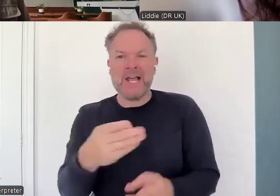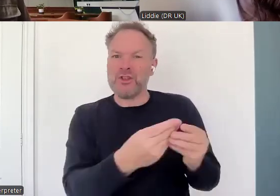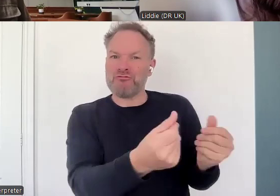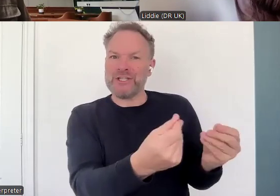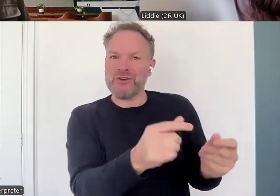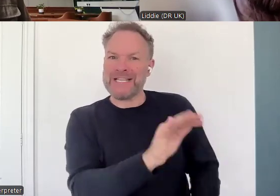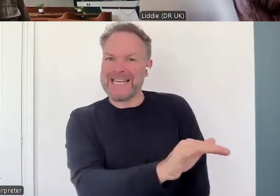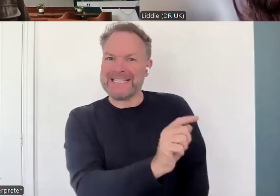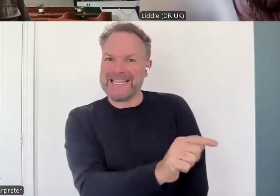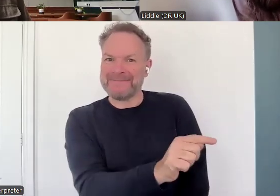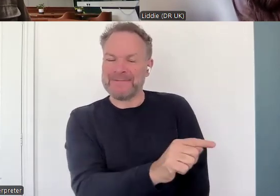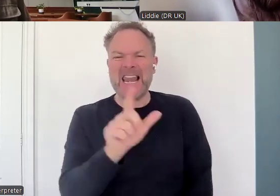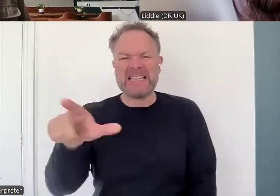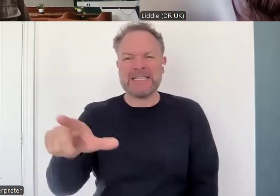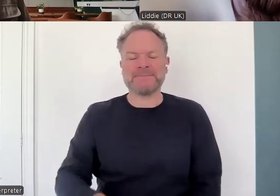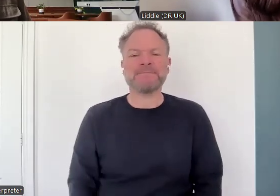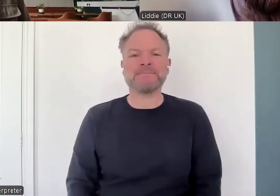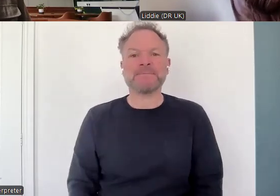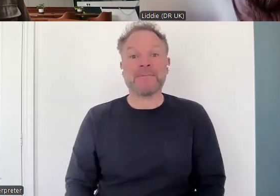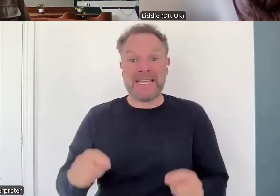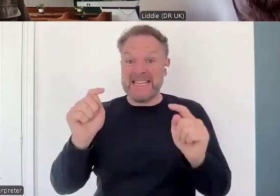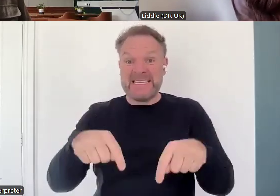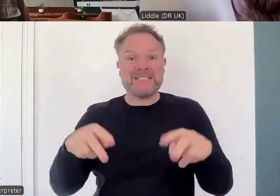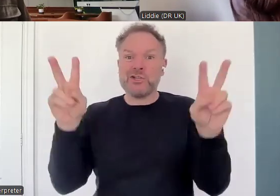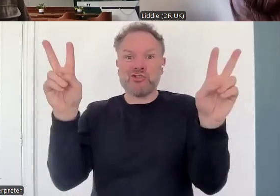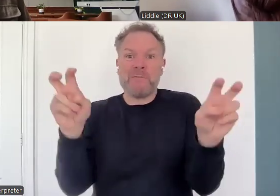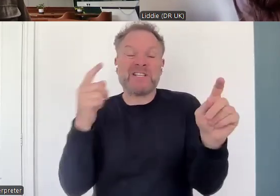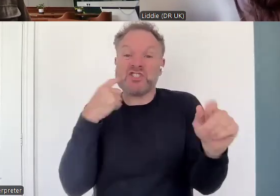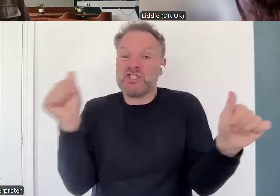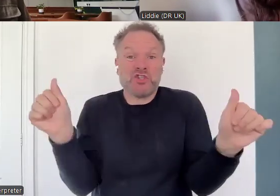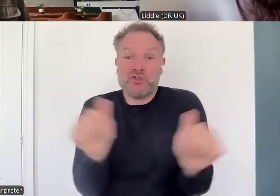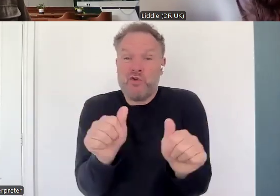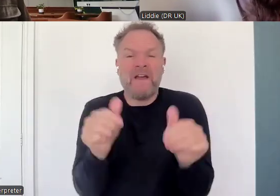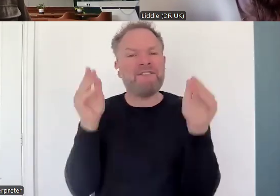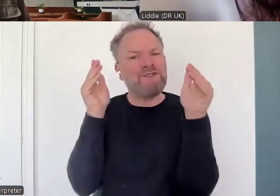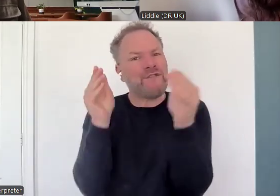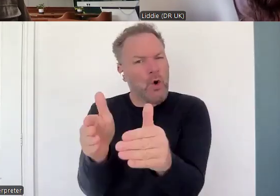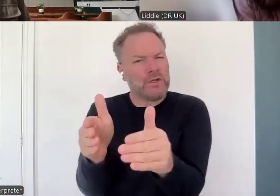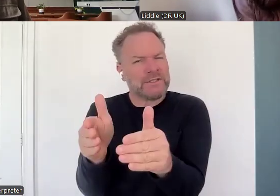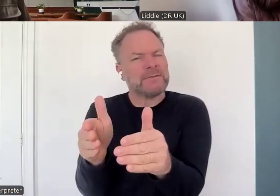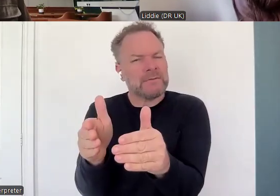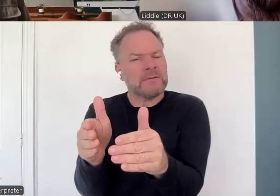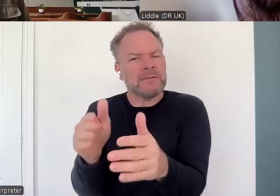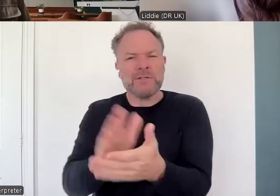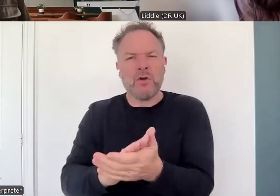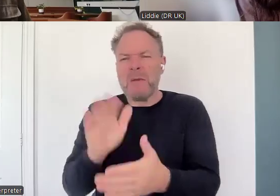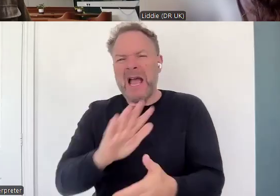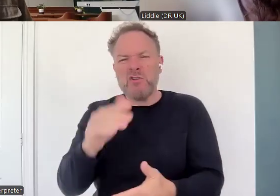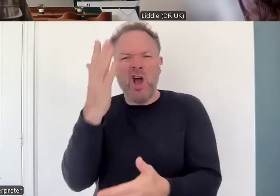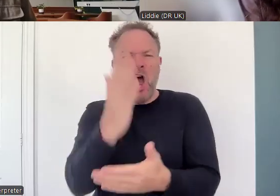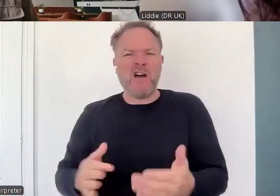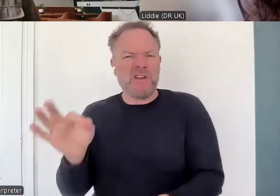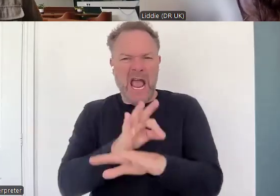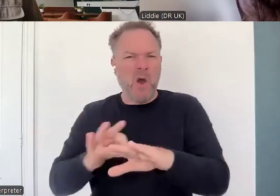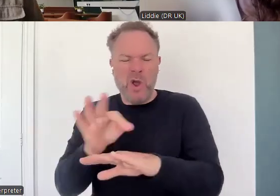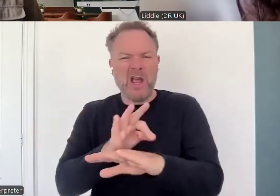time. And these webinar topics, we're keeping them really short and focused, so no longer than about half an hour, and